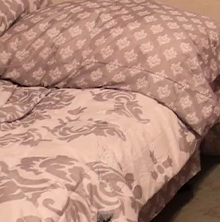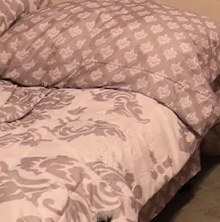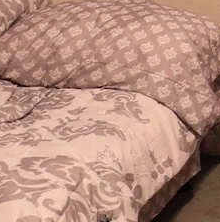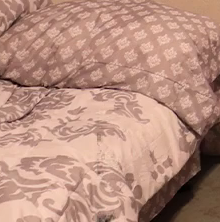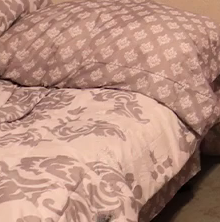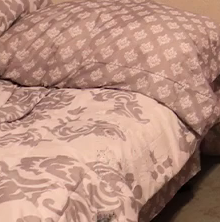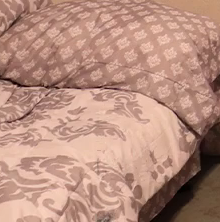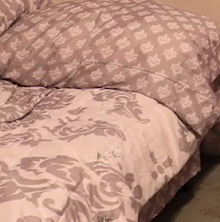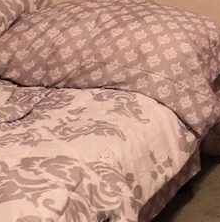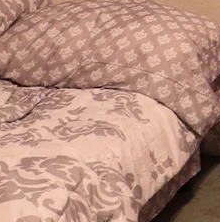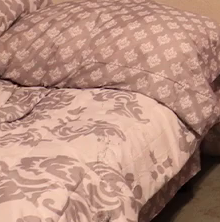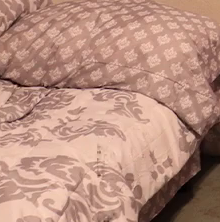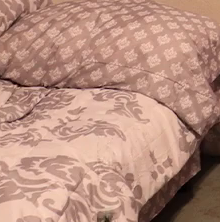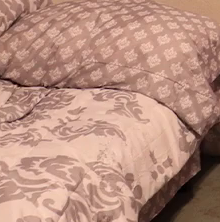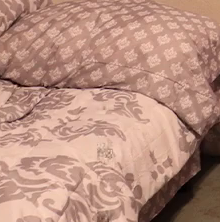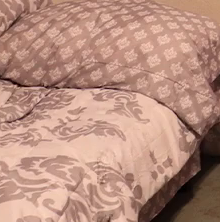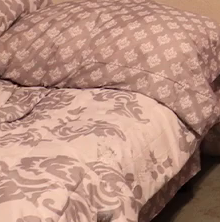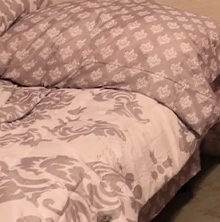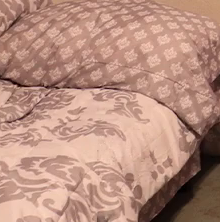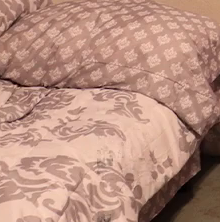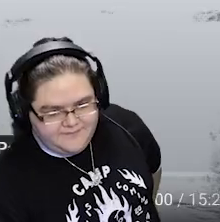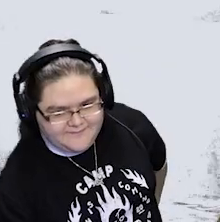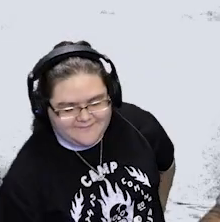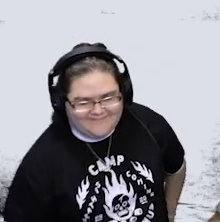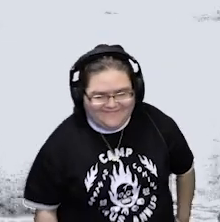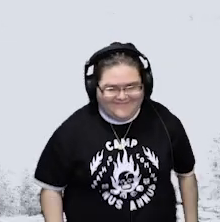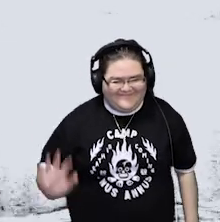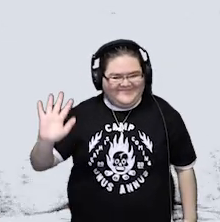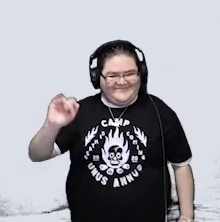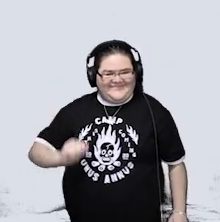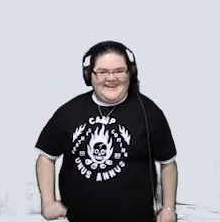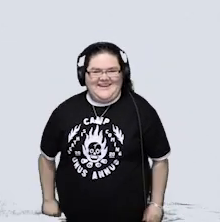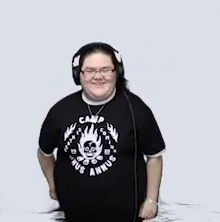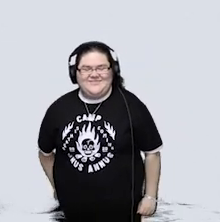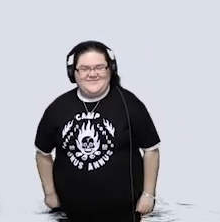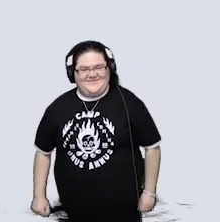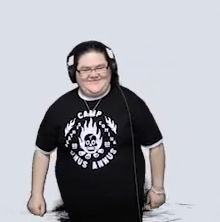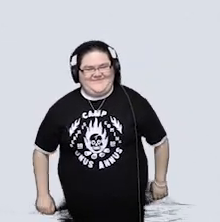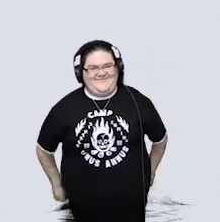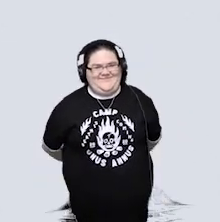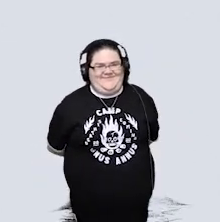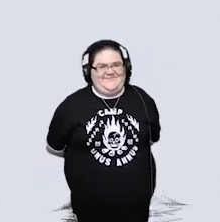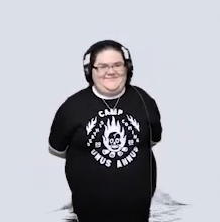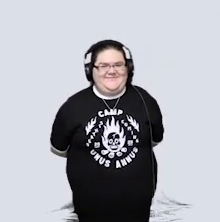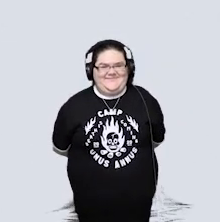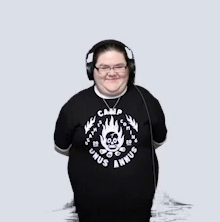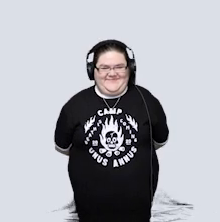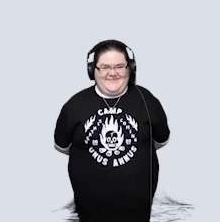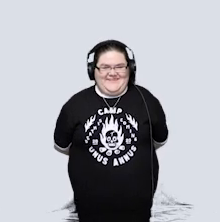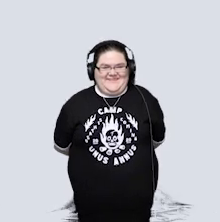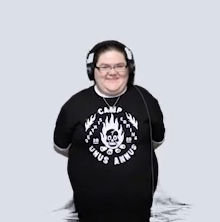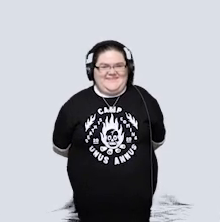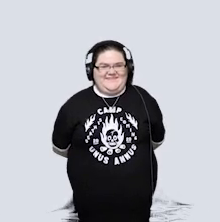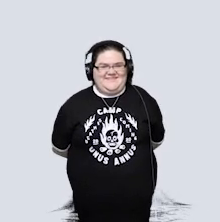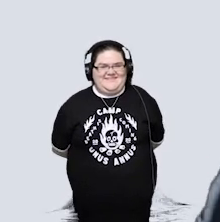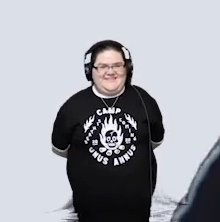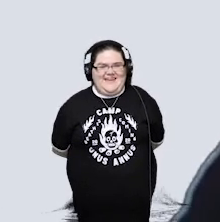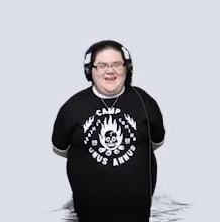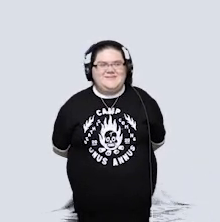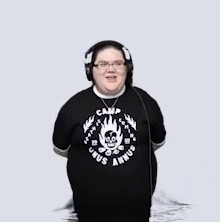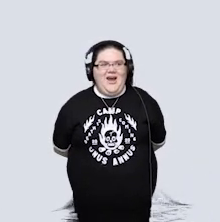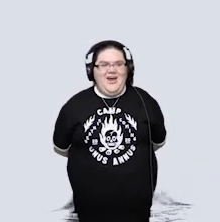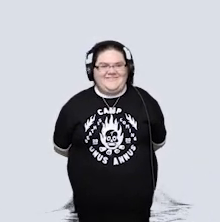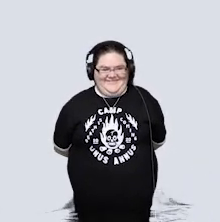Vikstar123 Reddit video right now. What is up, guys? Welcome to a brand new video. The support on this channel has been